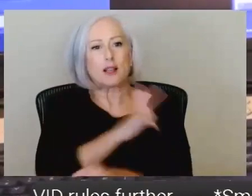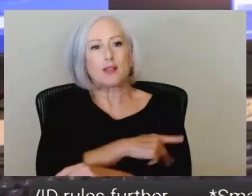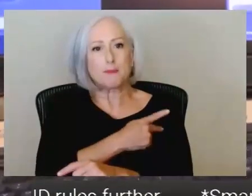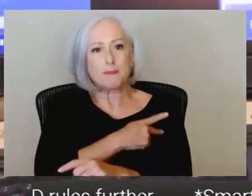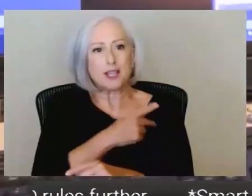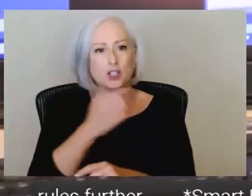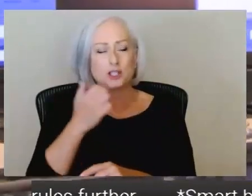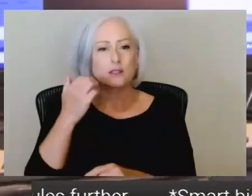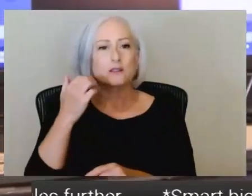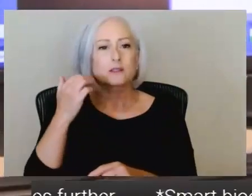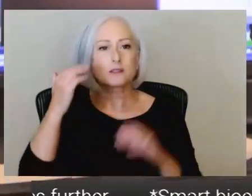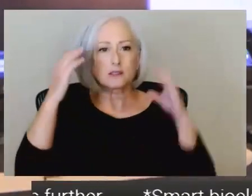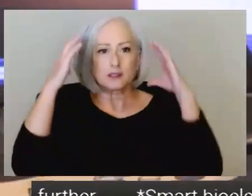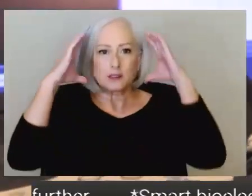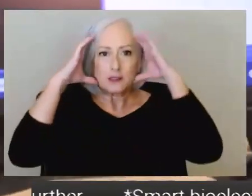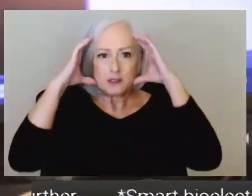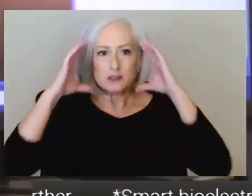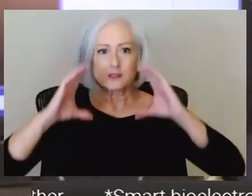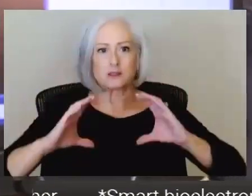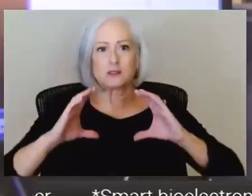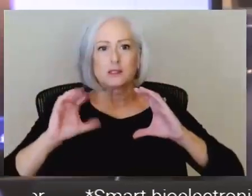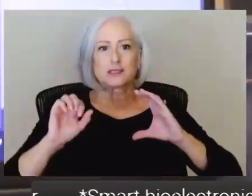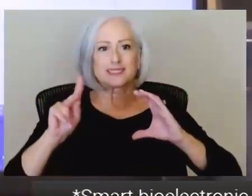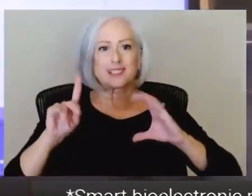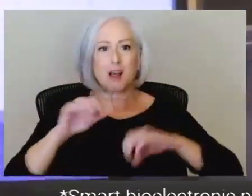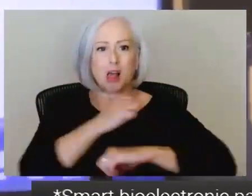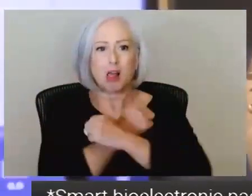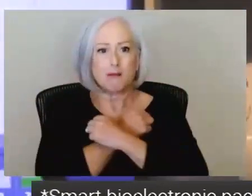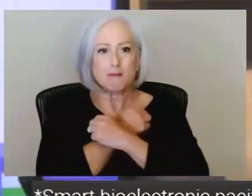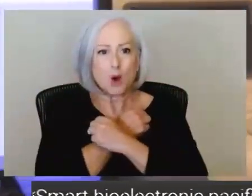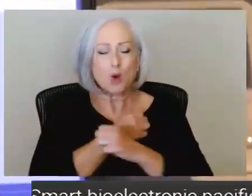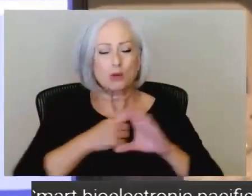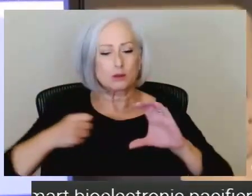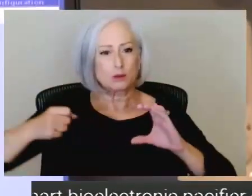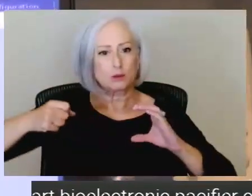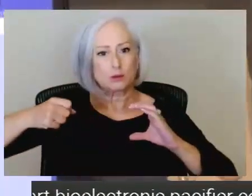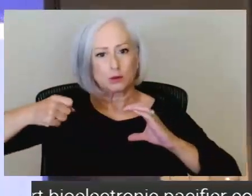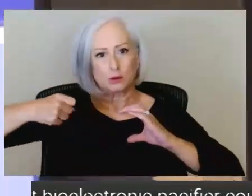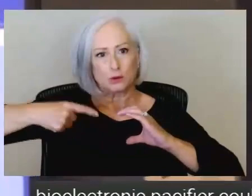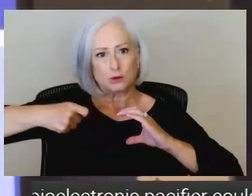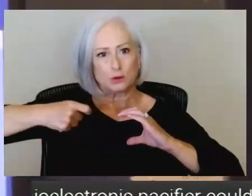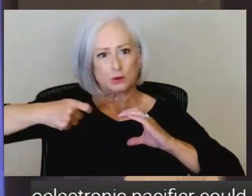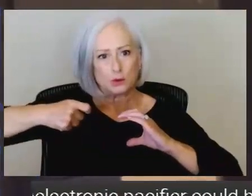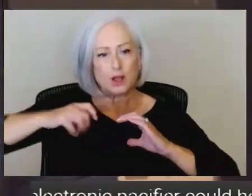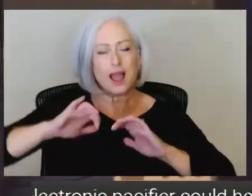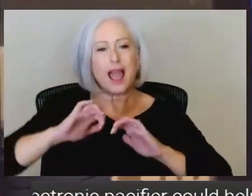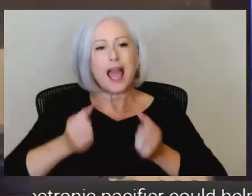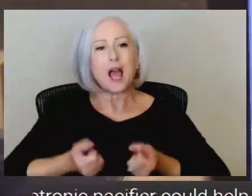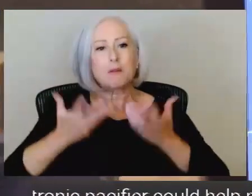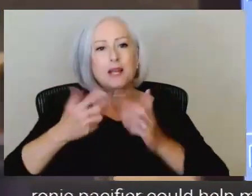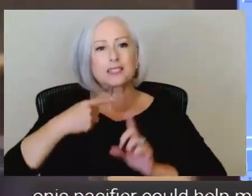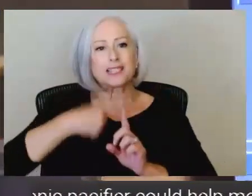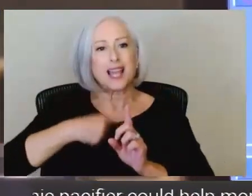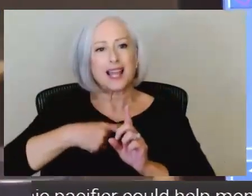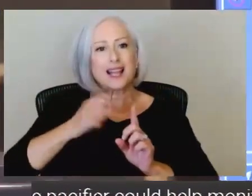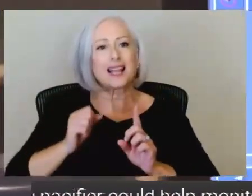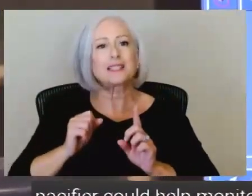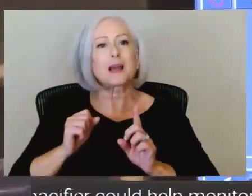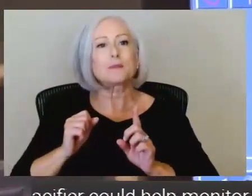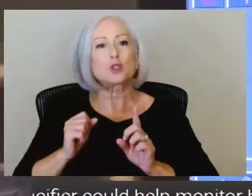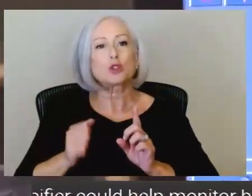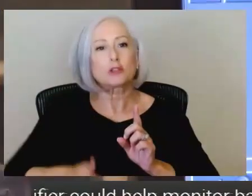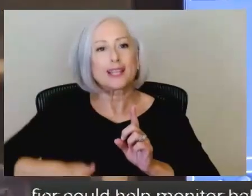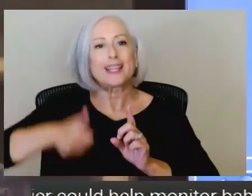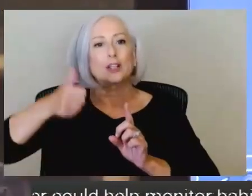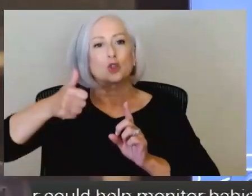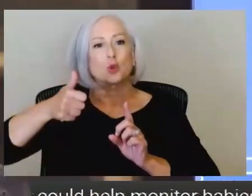how we'd be able to deliver that sound energy to heat up the spot inside the brain that we actually want to heat up. And there's